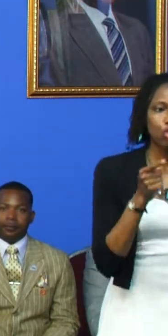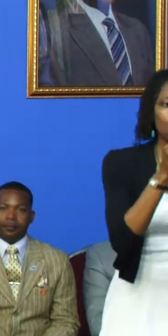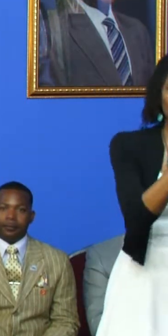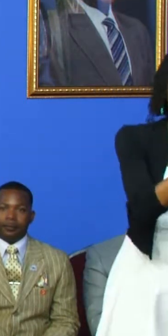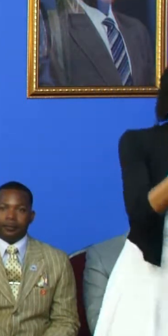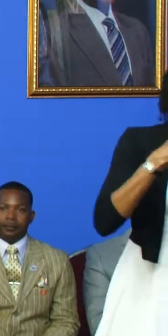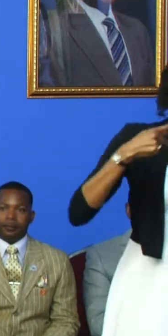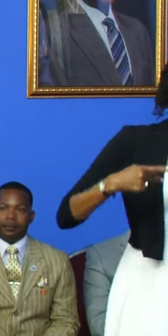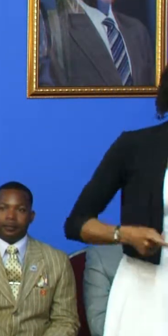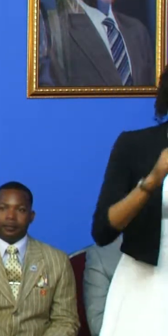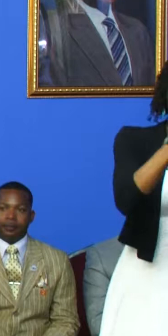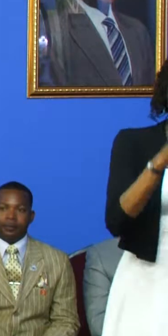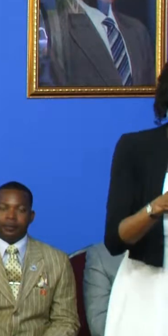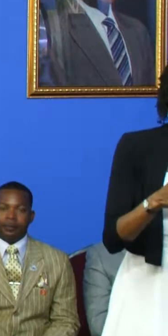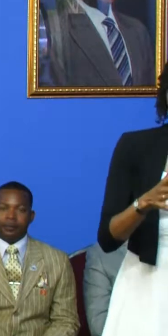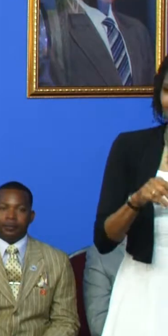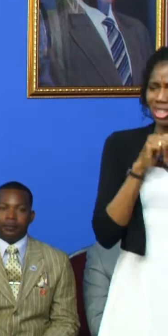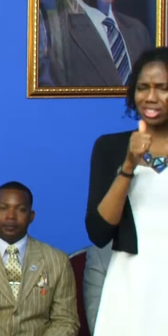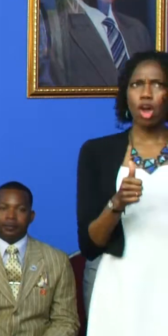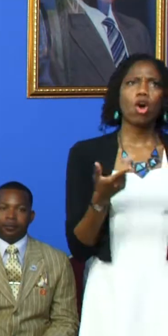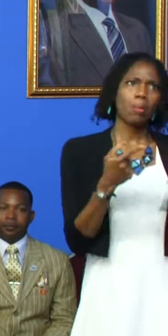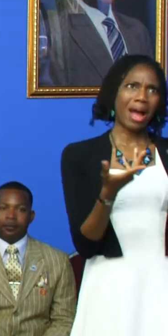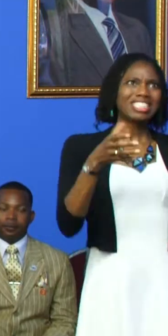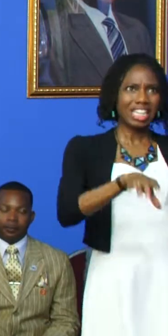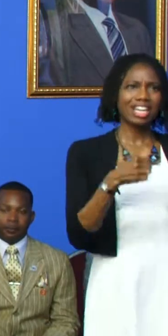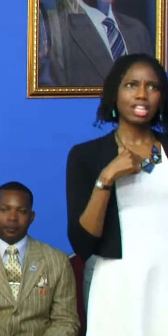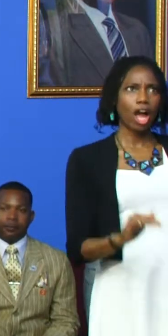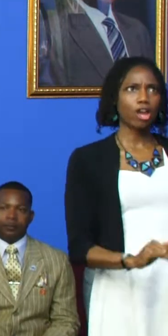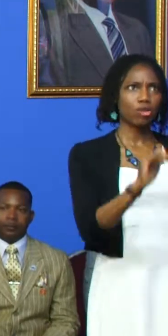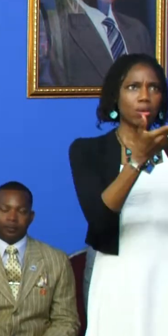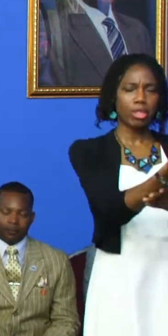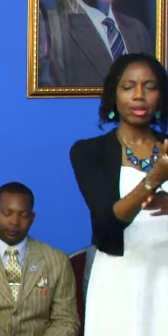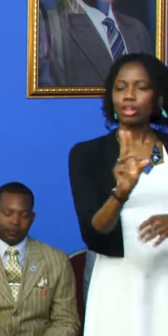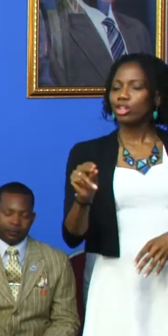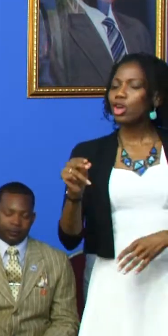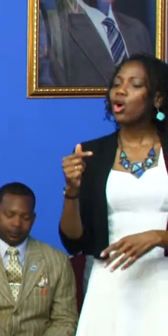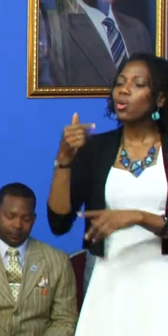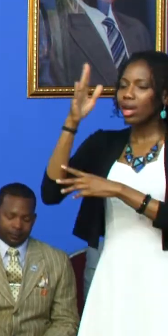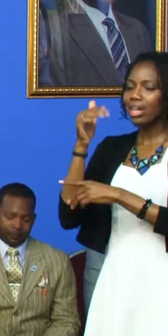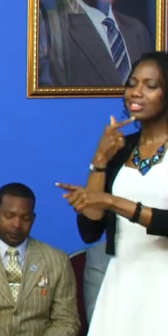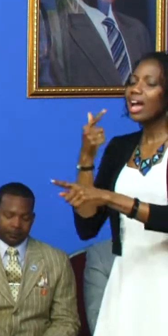just happen to grow up there. I brought you there.